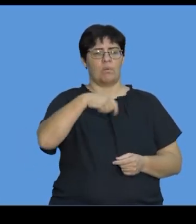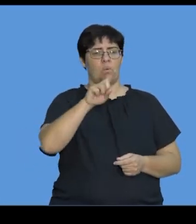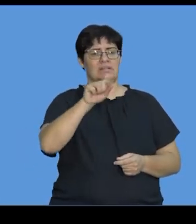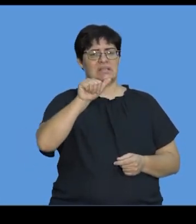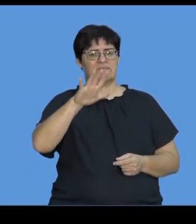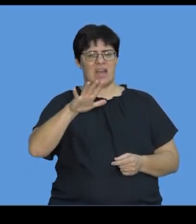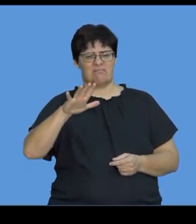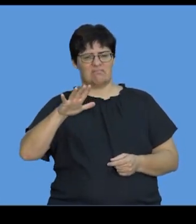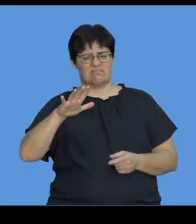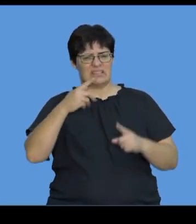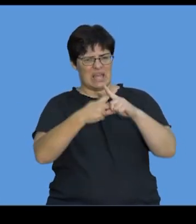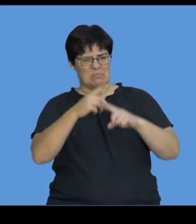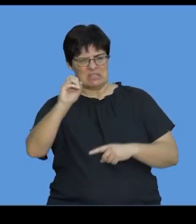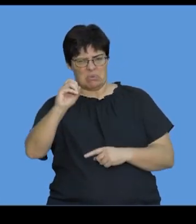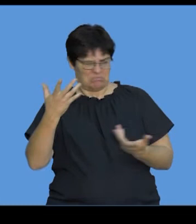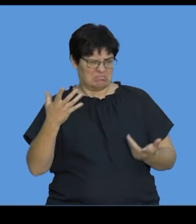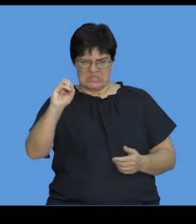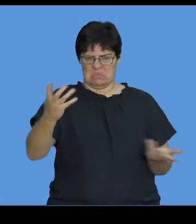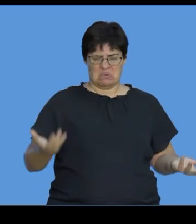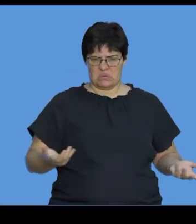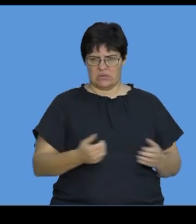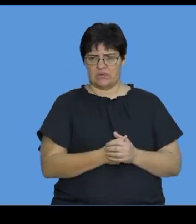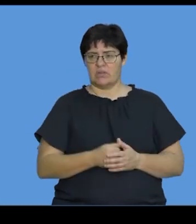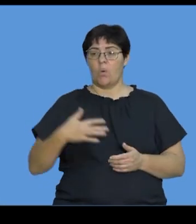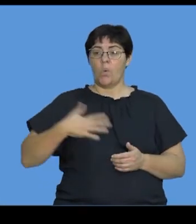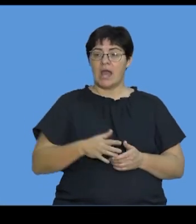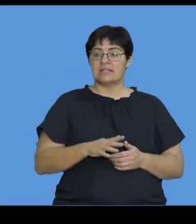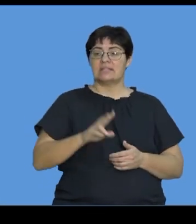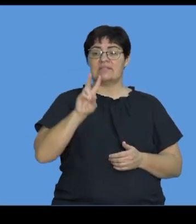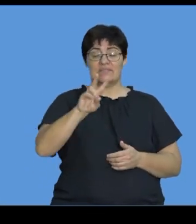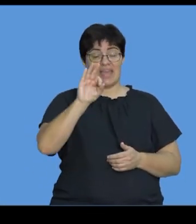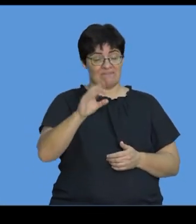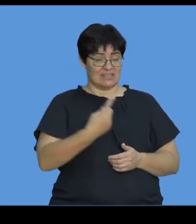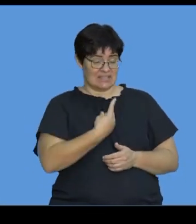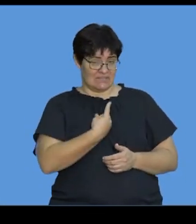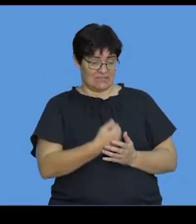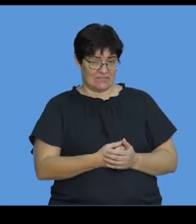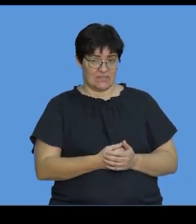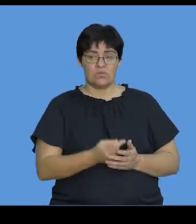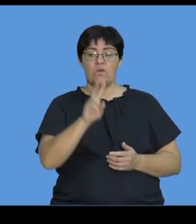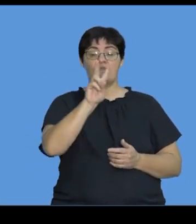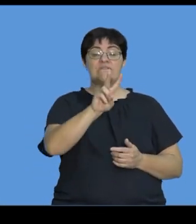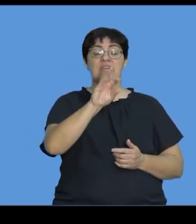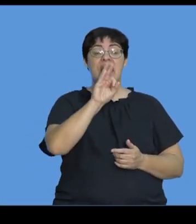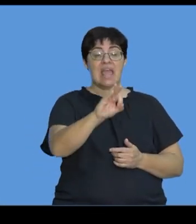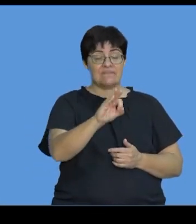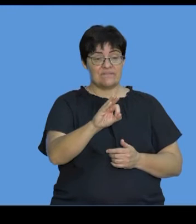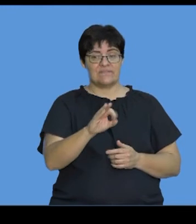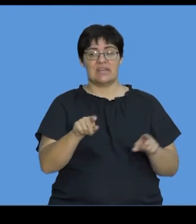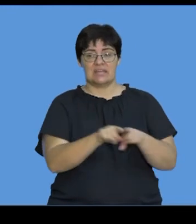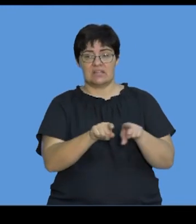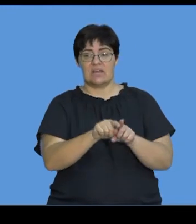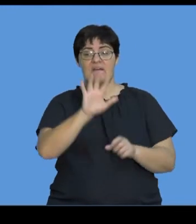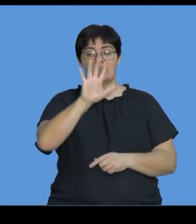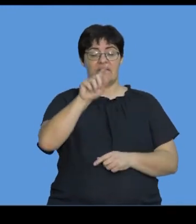Because 0,165 times 0 is 0. I want VF on its own. So VF is